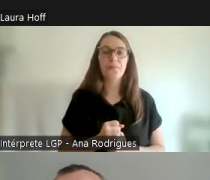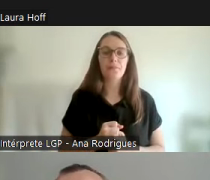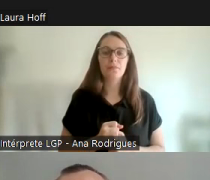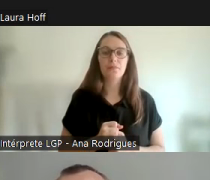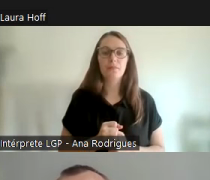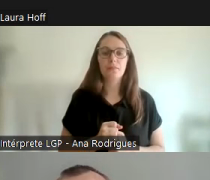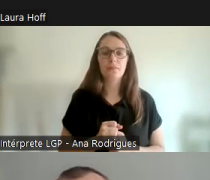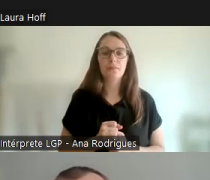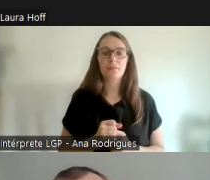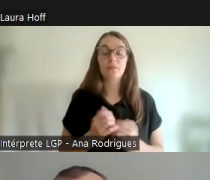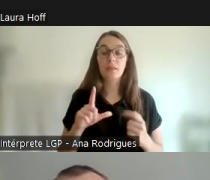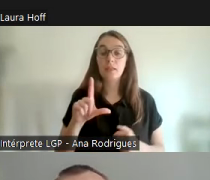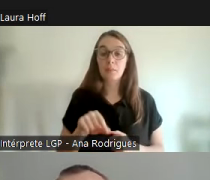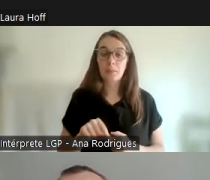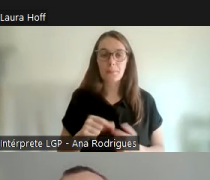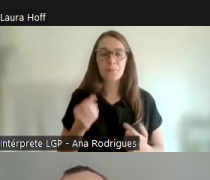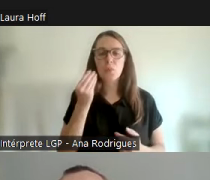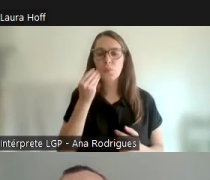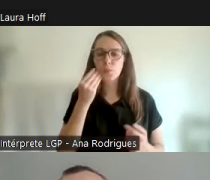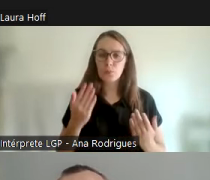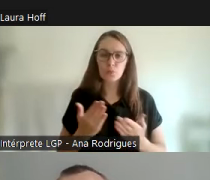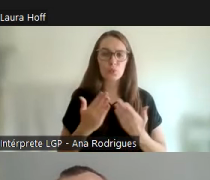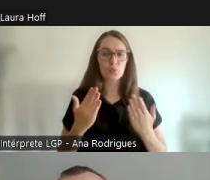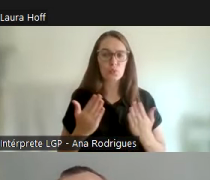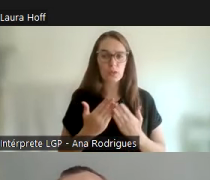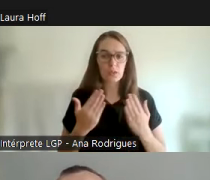how can the students to